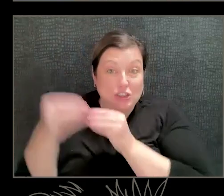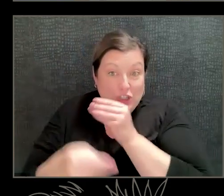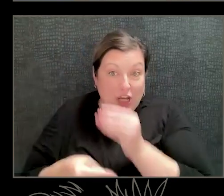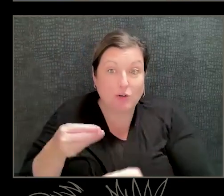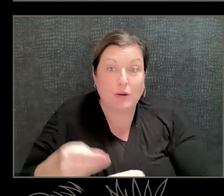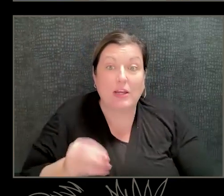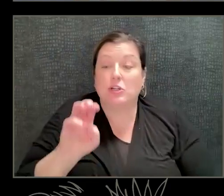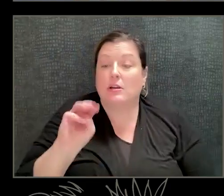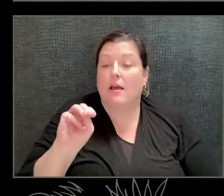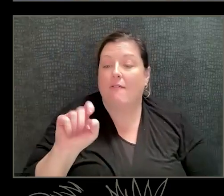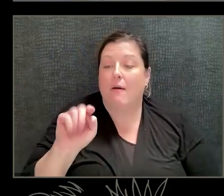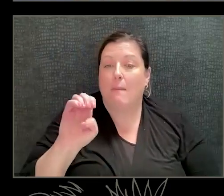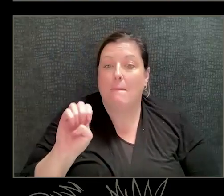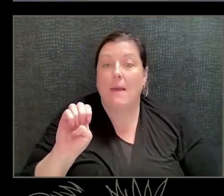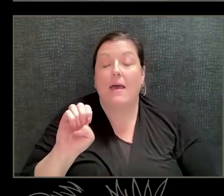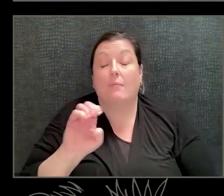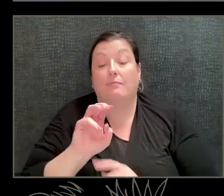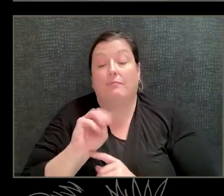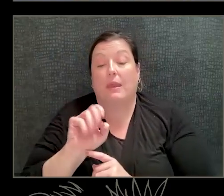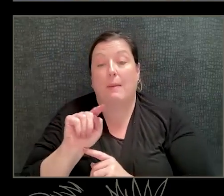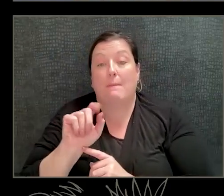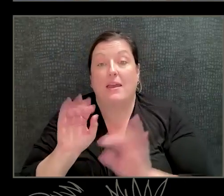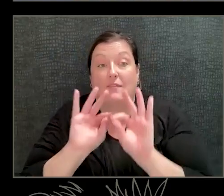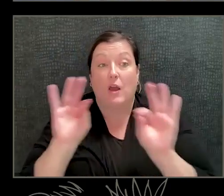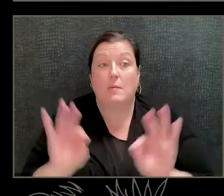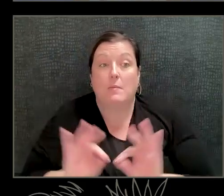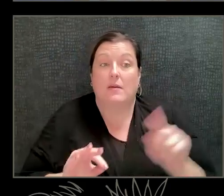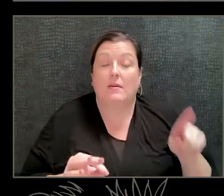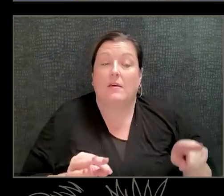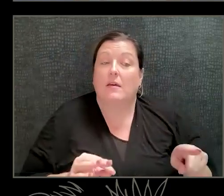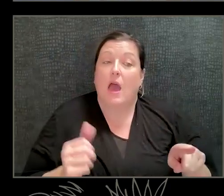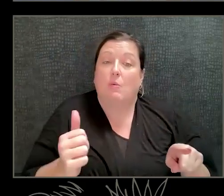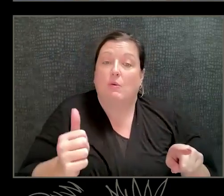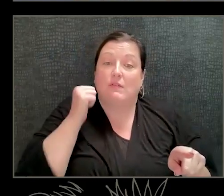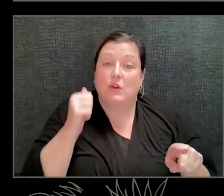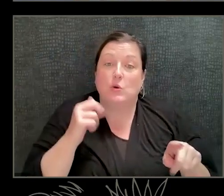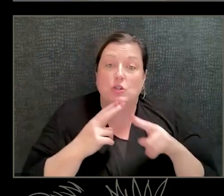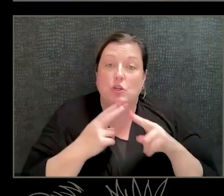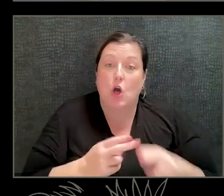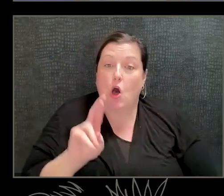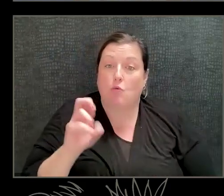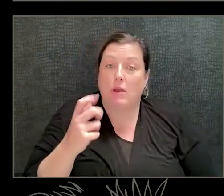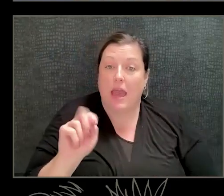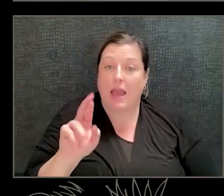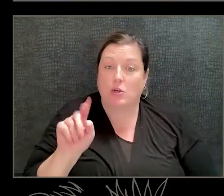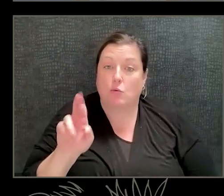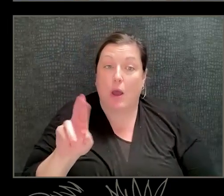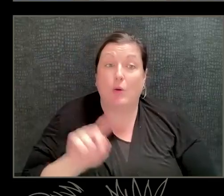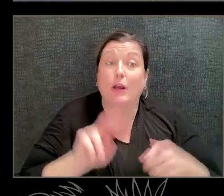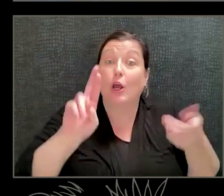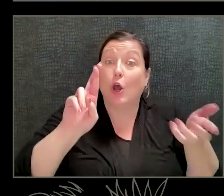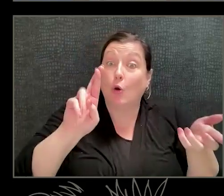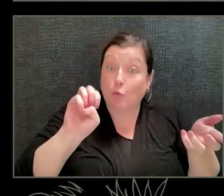of meta frameworks. And I'm sorry, but I refuse to call it React Router. It's Remix. What a beautiful logo. Cool. That's